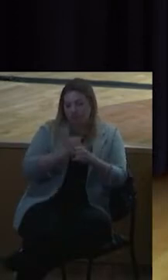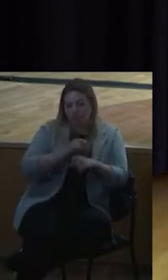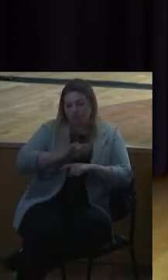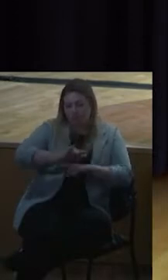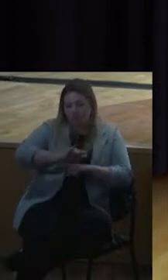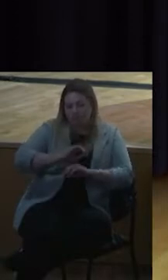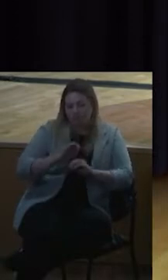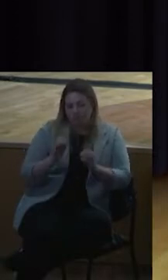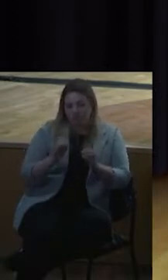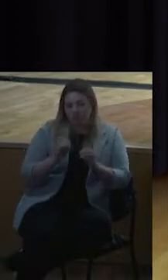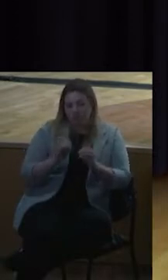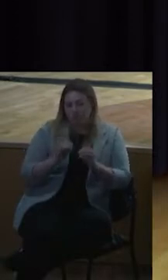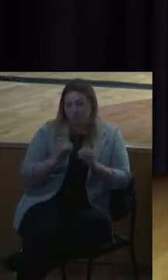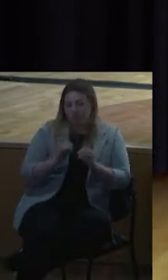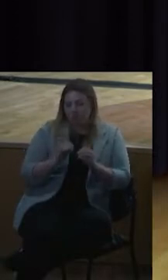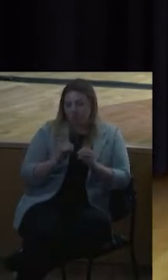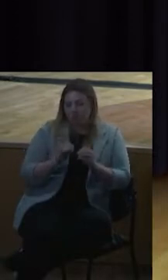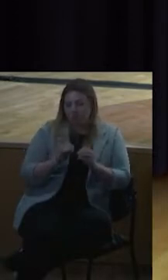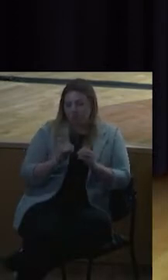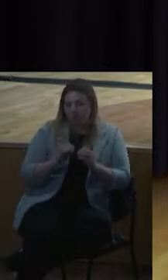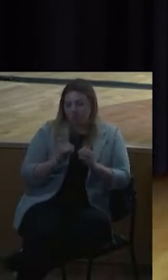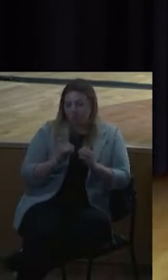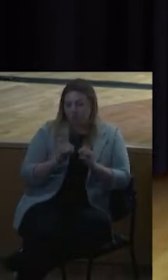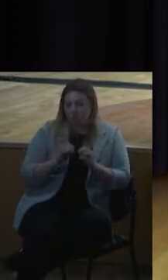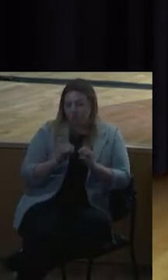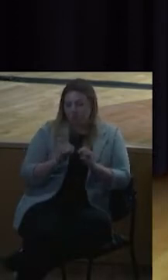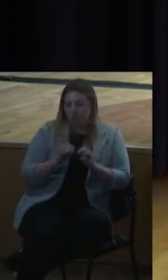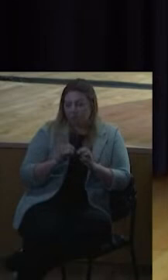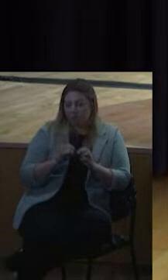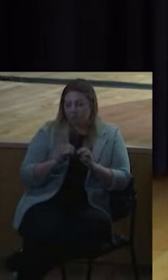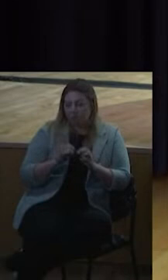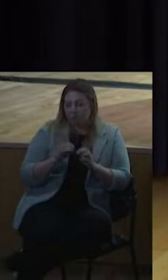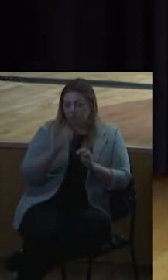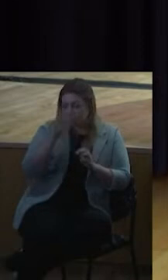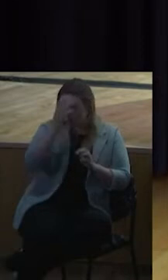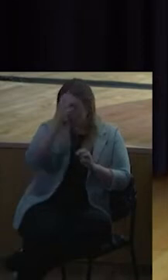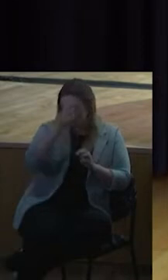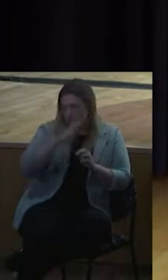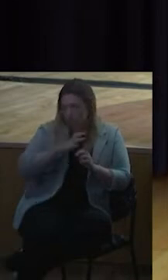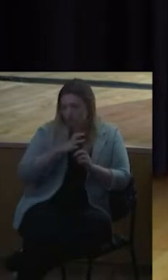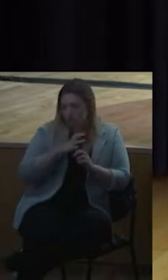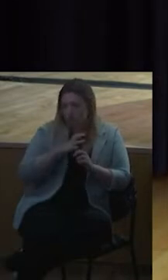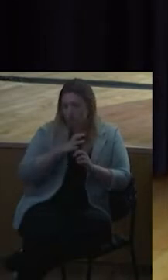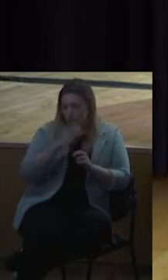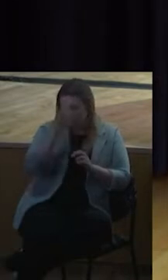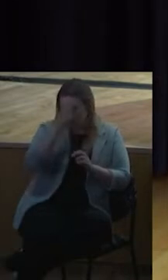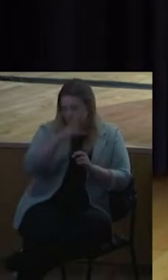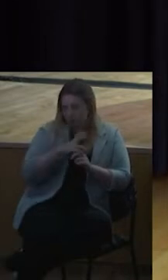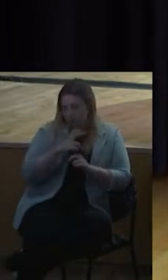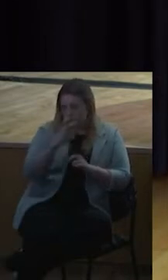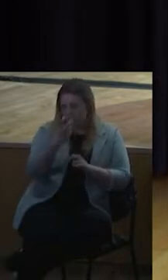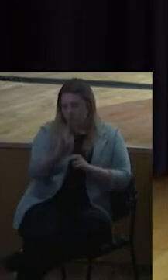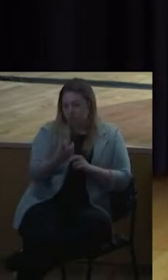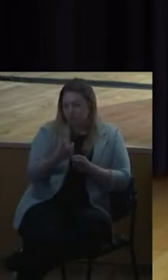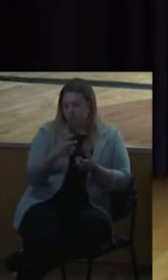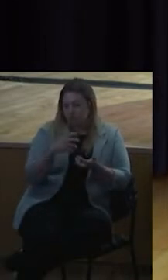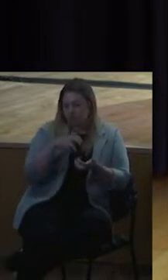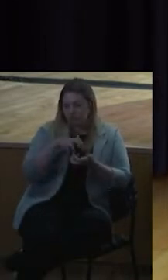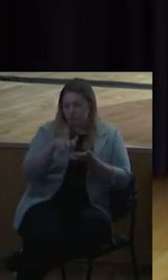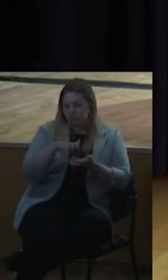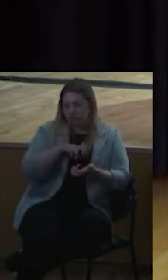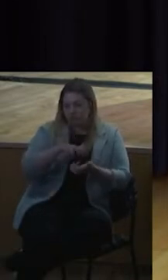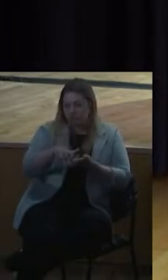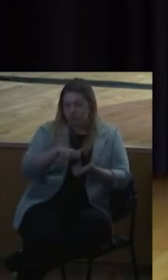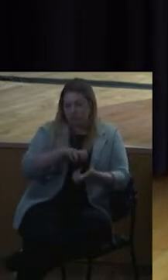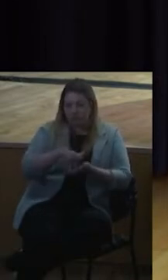airlines. The airport is state funded. And we do have an airport and, you know,